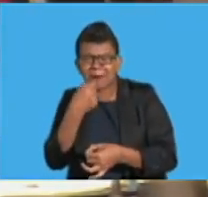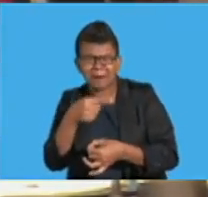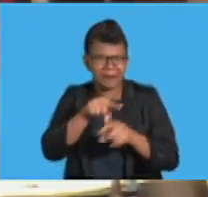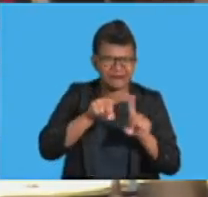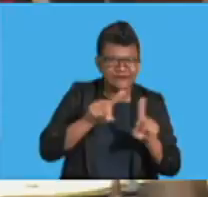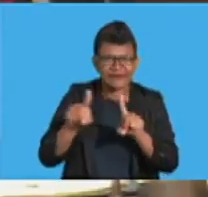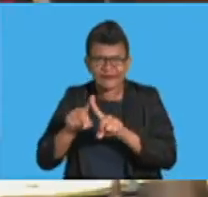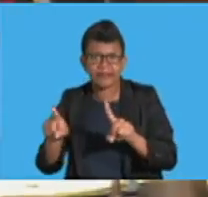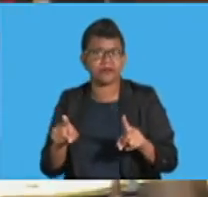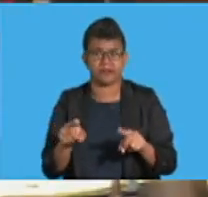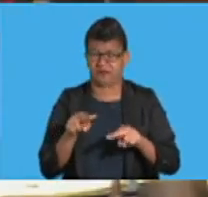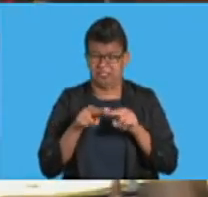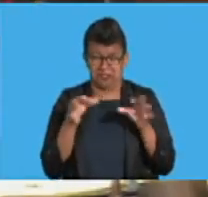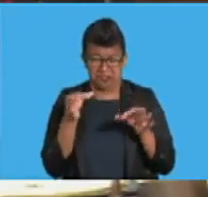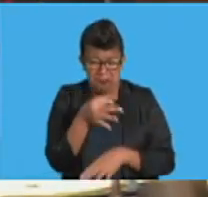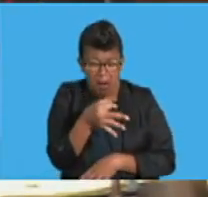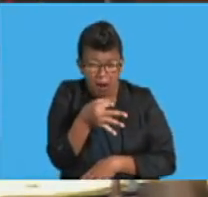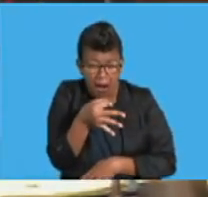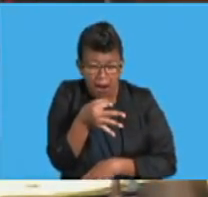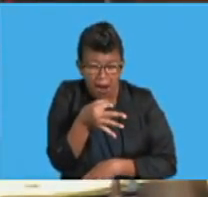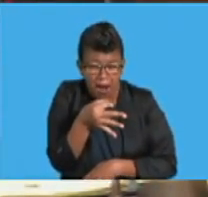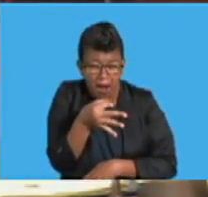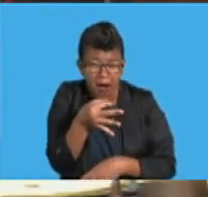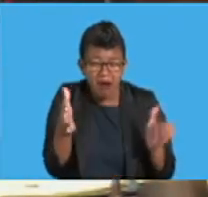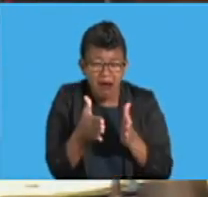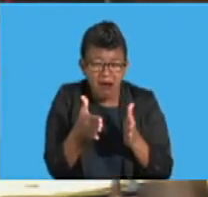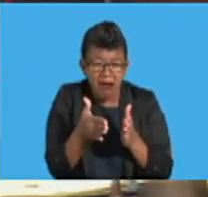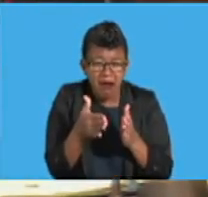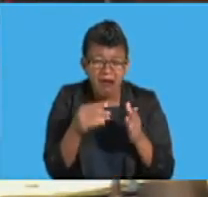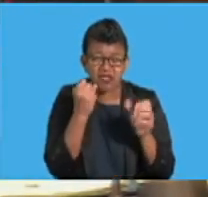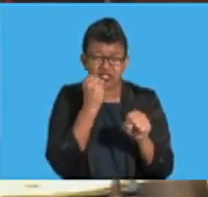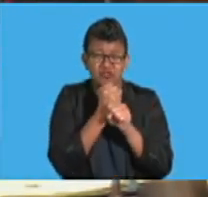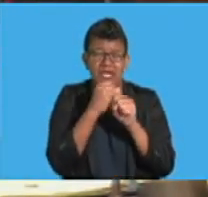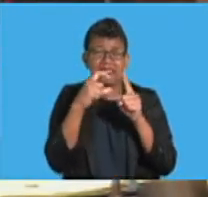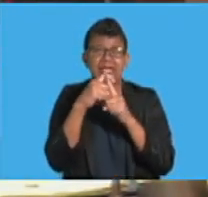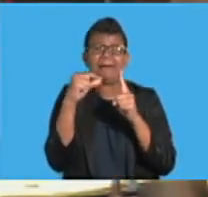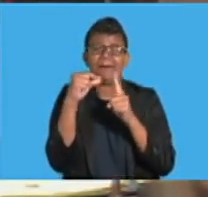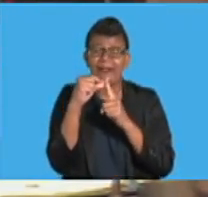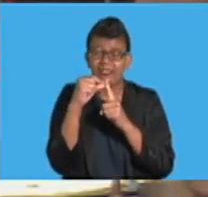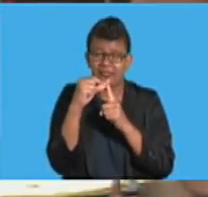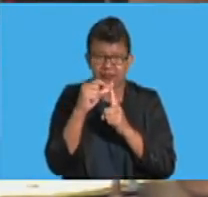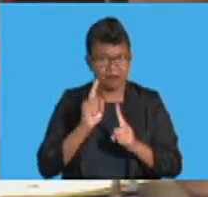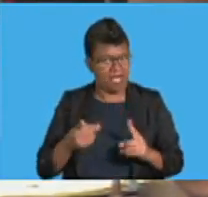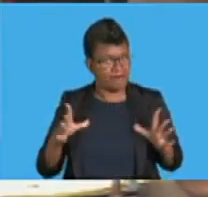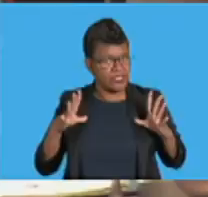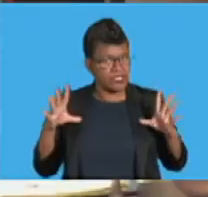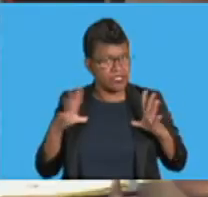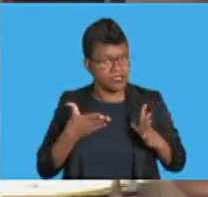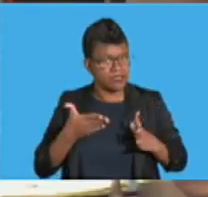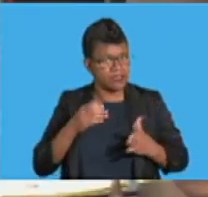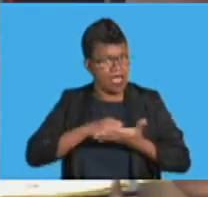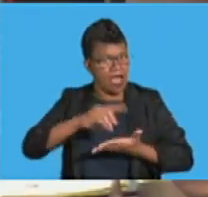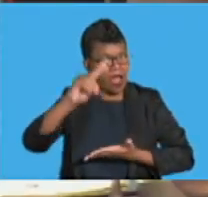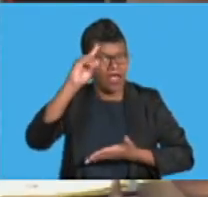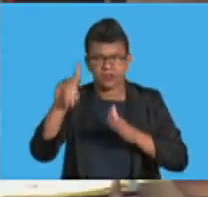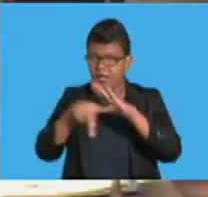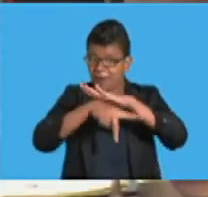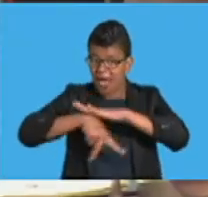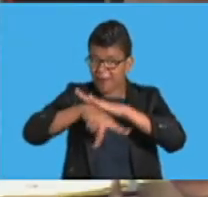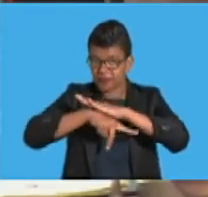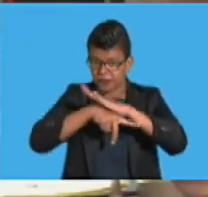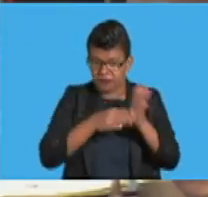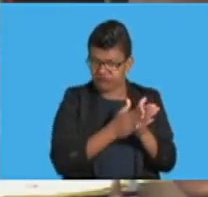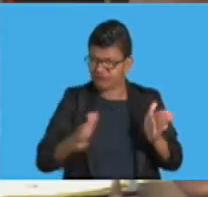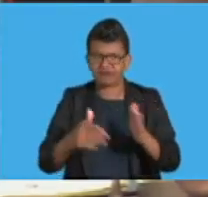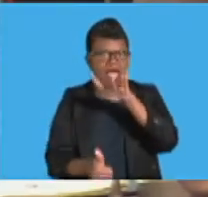population and small GDP versus many so developed nations, we have free education at primary and secondary schools, access for all at tertiary